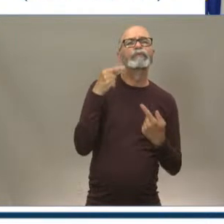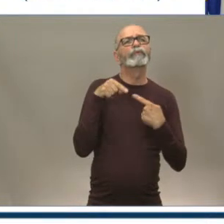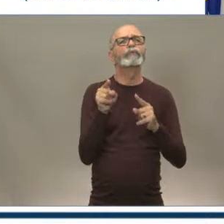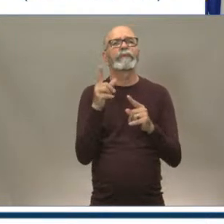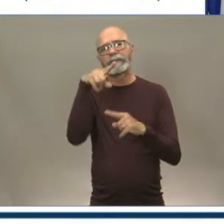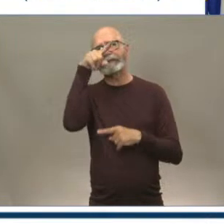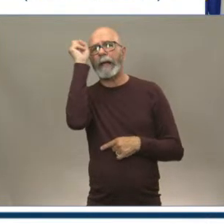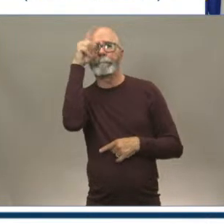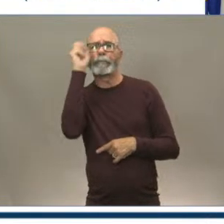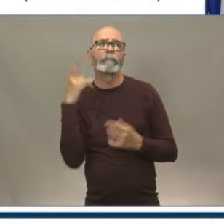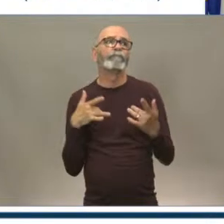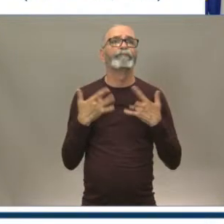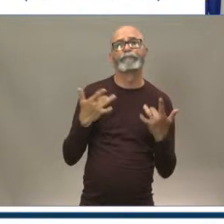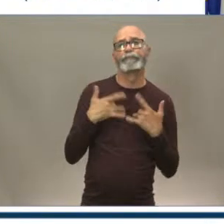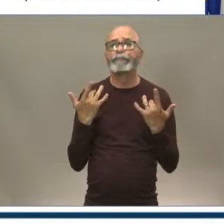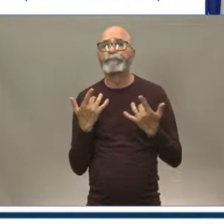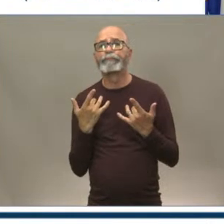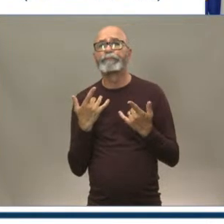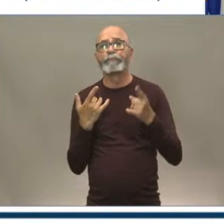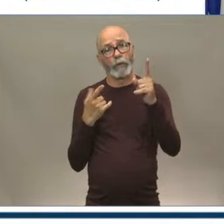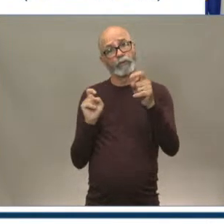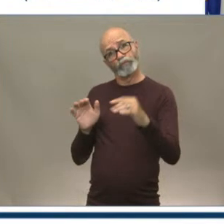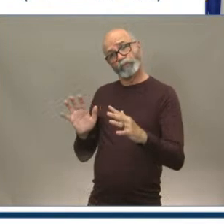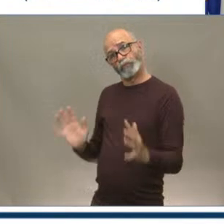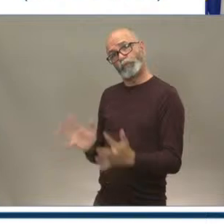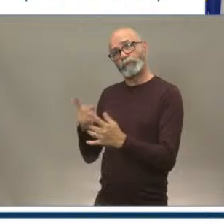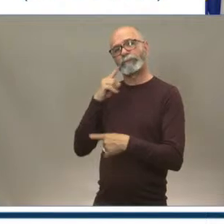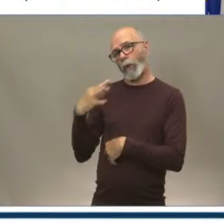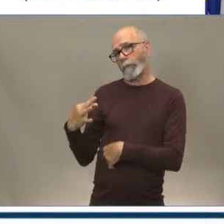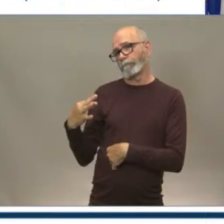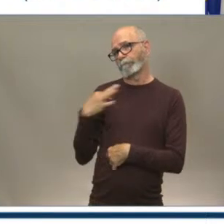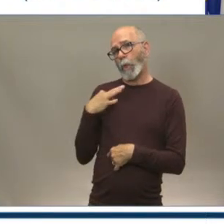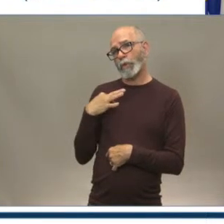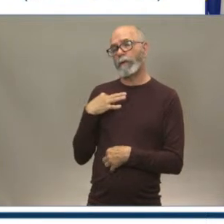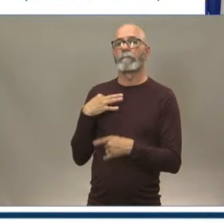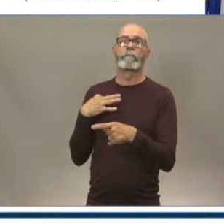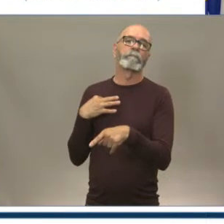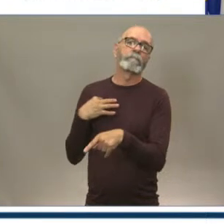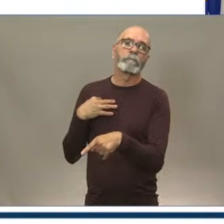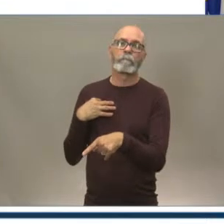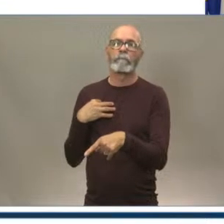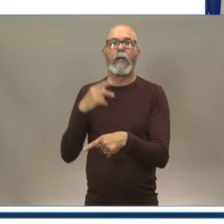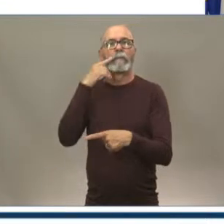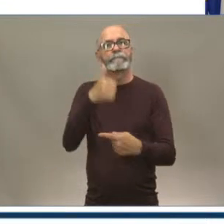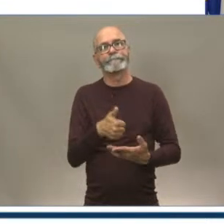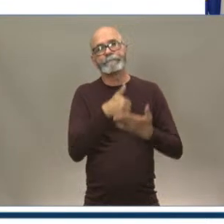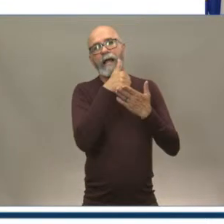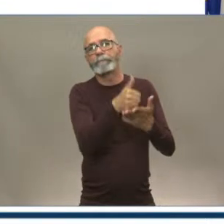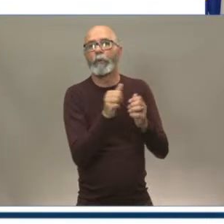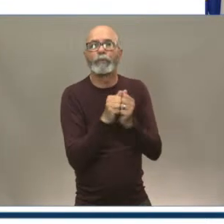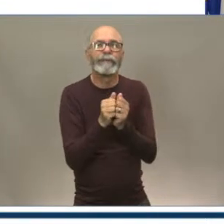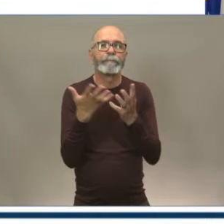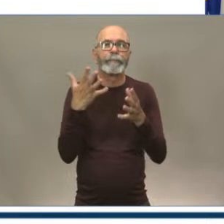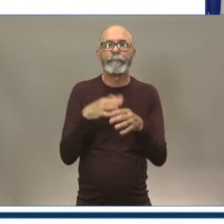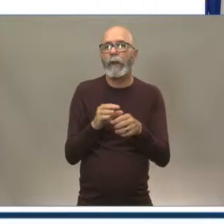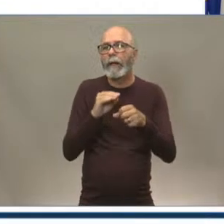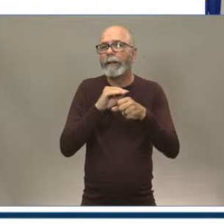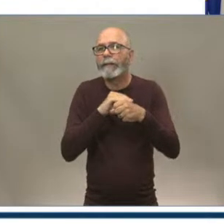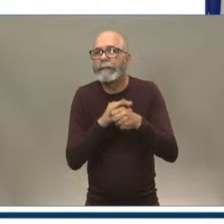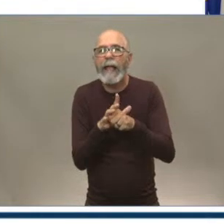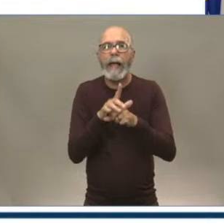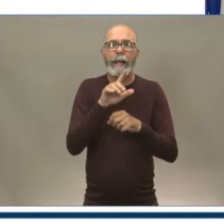to volunteer with public health COVID efforts, even with the risk of the variant? And would their perspectives as young people be considered an